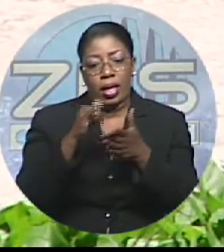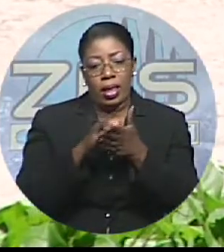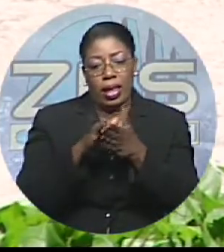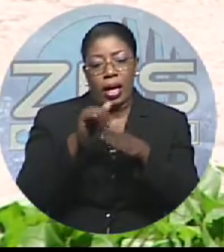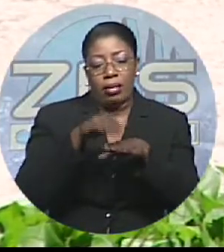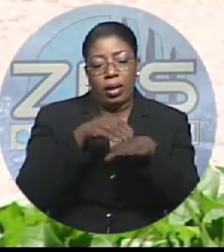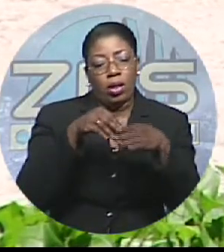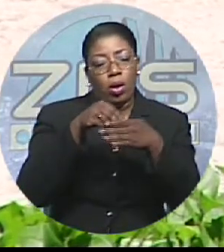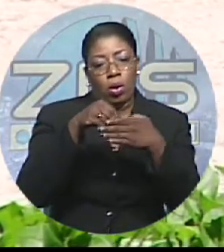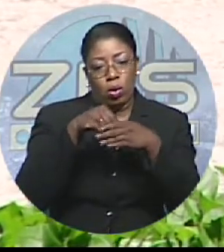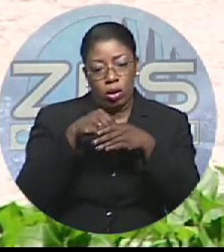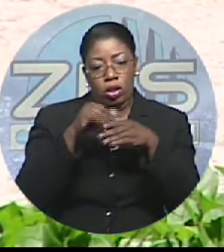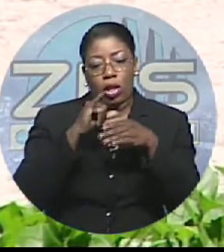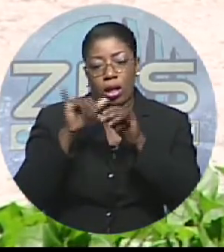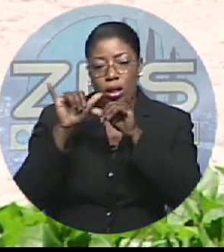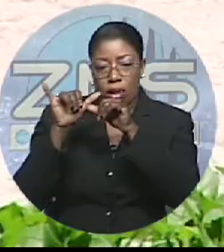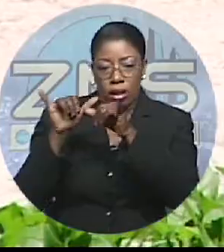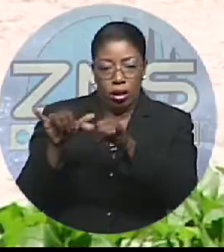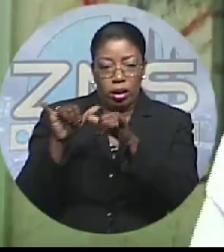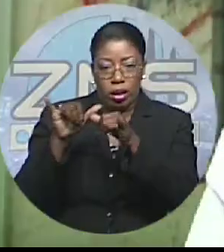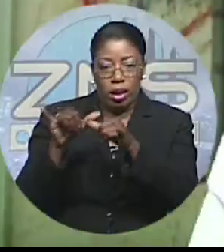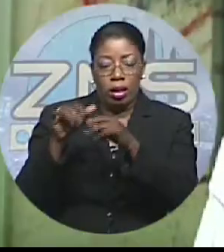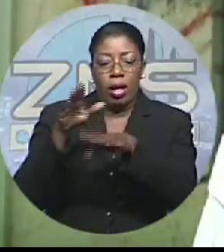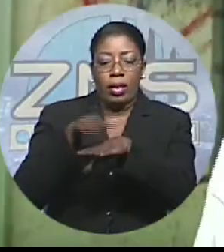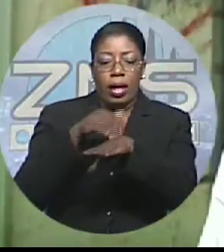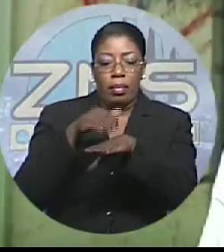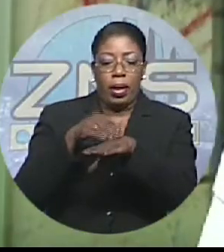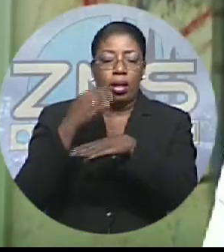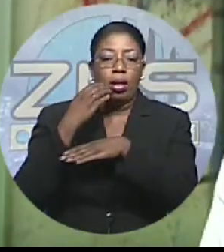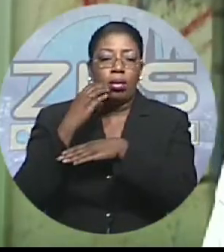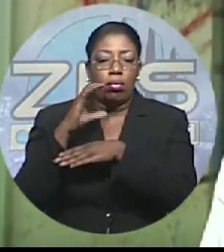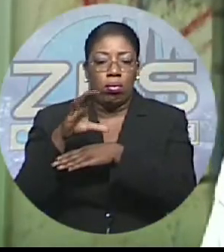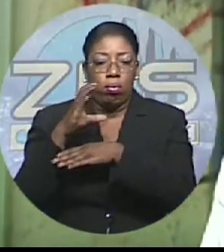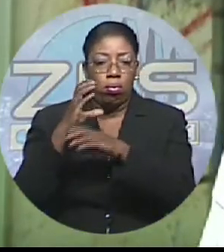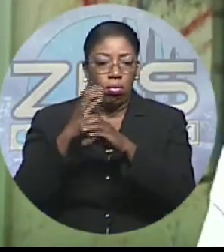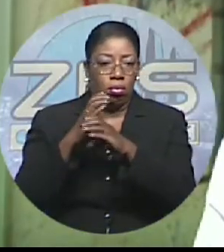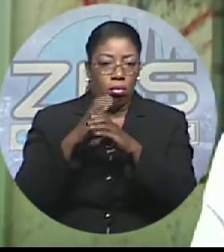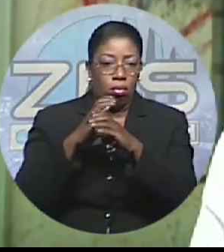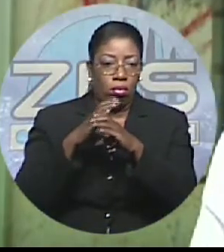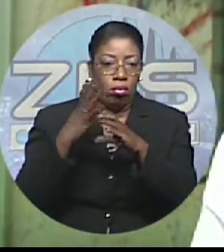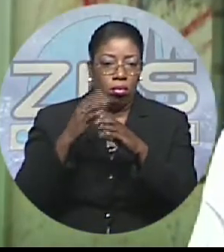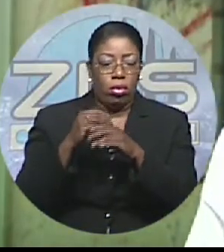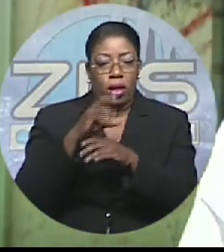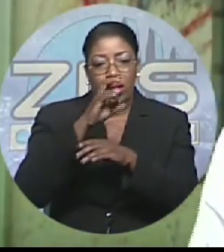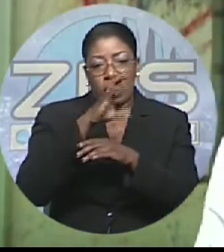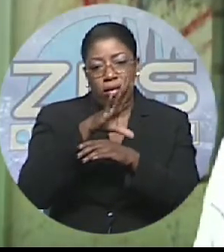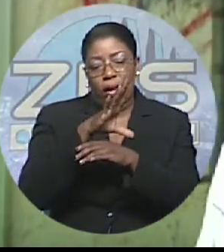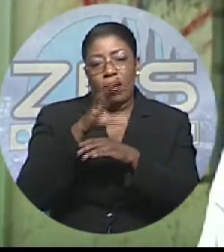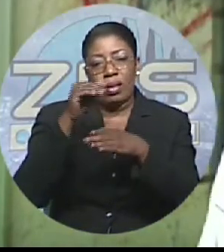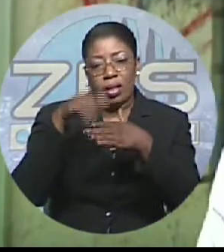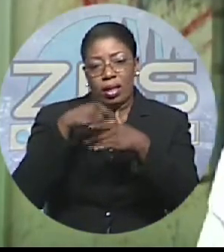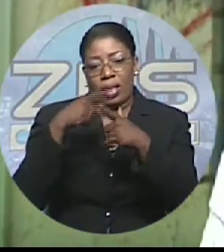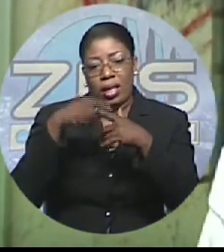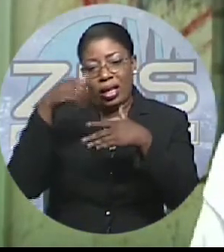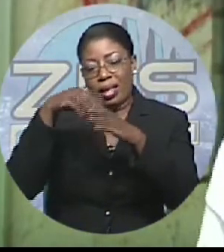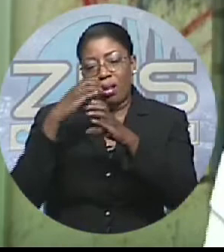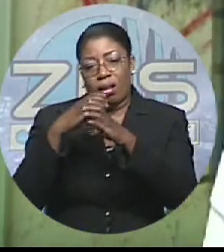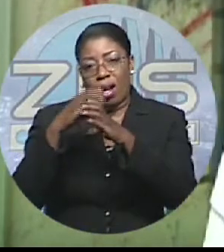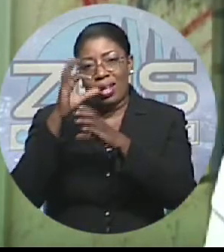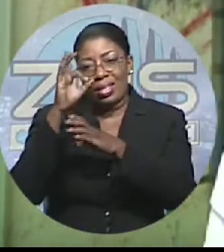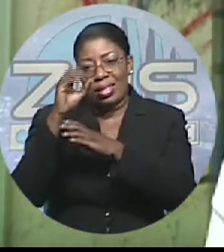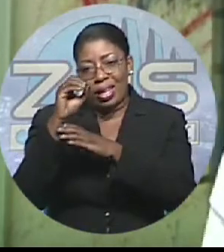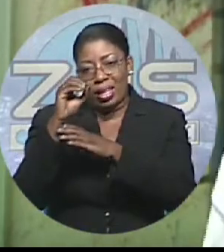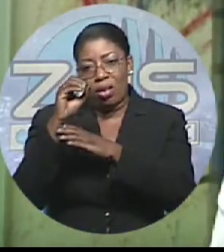owners should not leave animals in hot cars. Remember, if it's 75 degrees on the outside or even 90 degrees on the inside, it takes